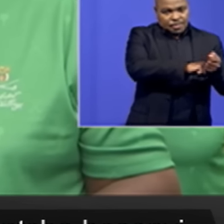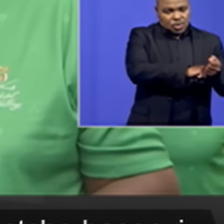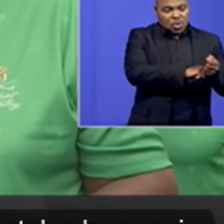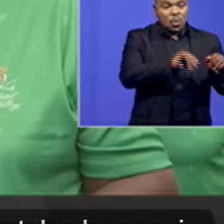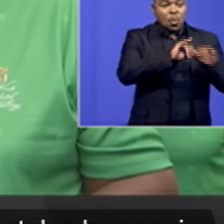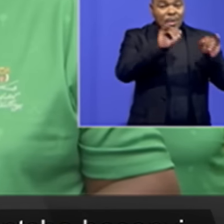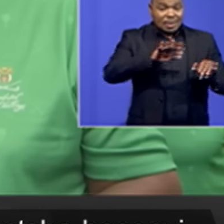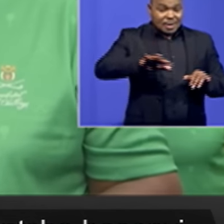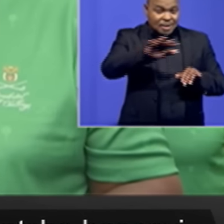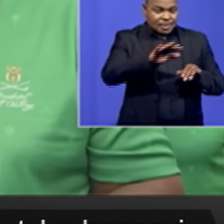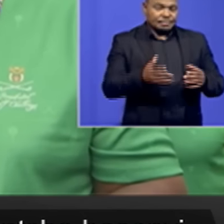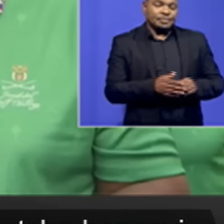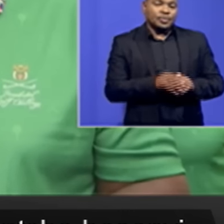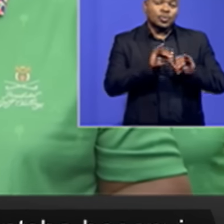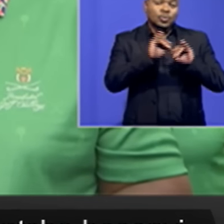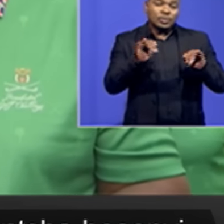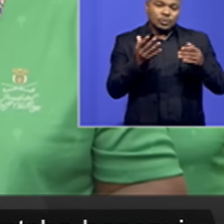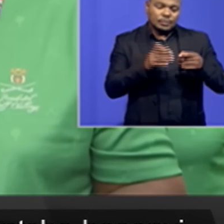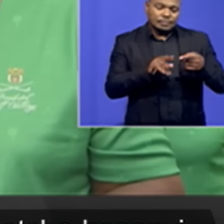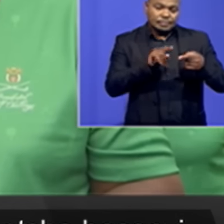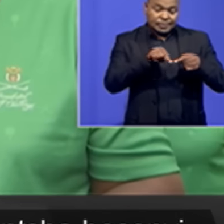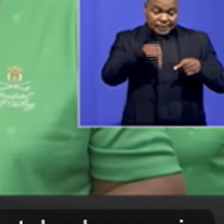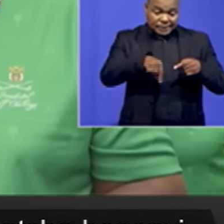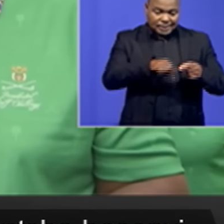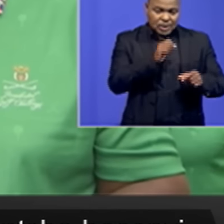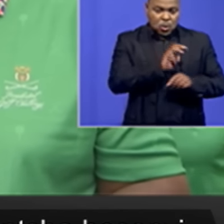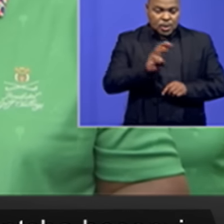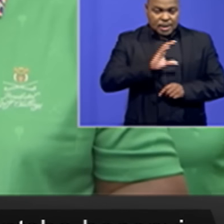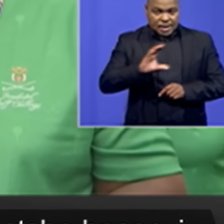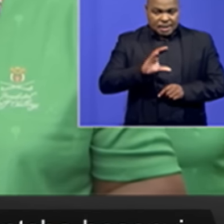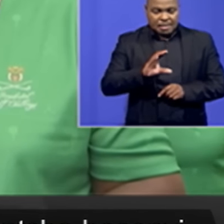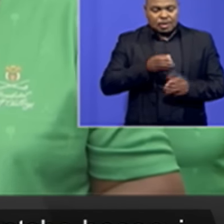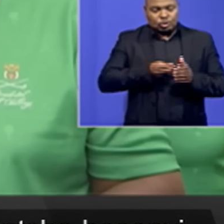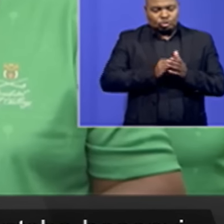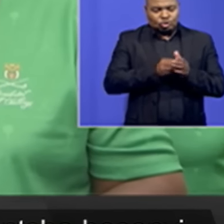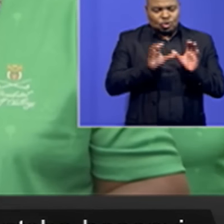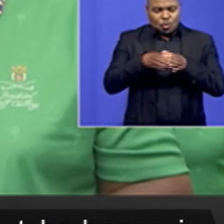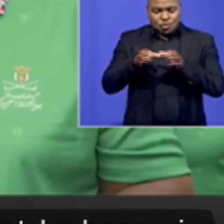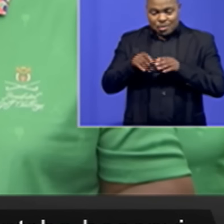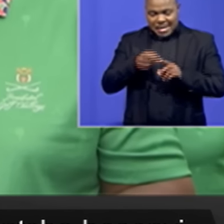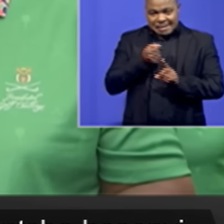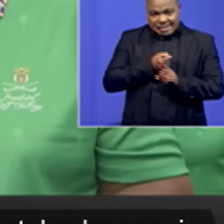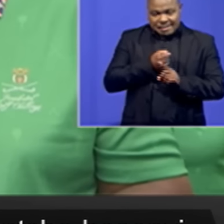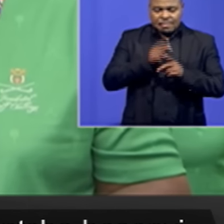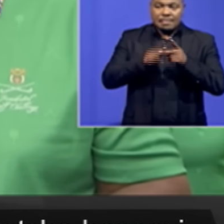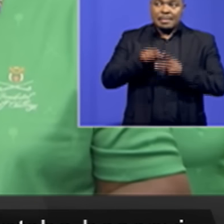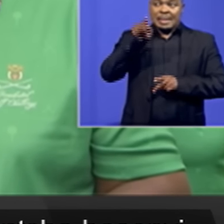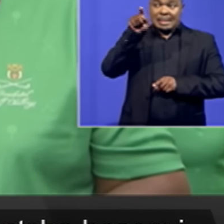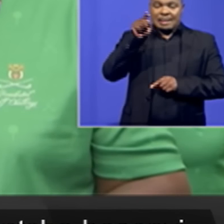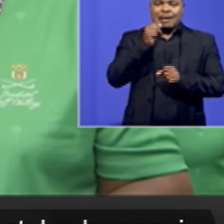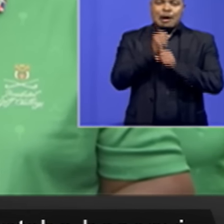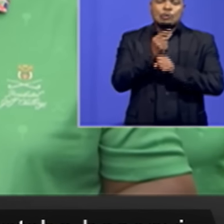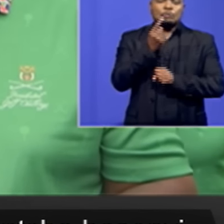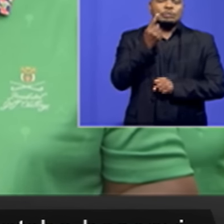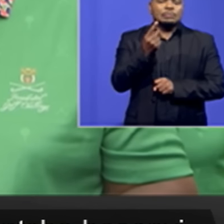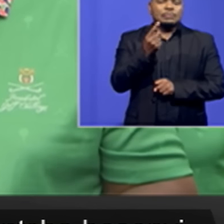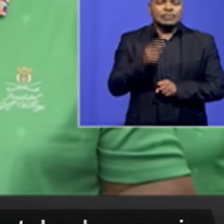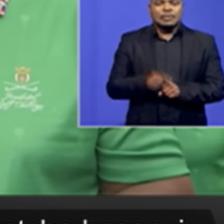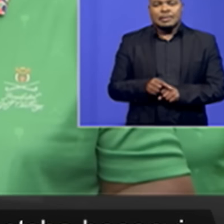areas, particularly here in the Western Cape, to deal with gang violence. and also in Gauteng. They've